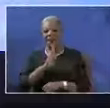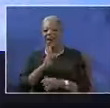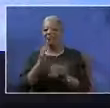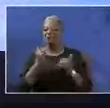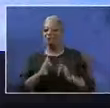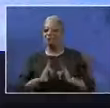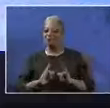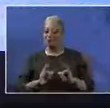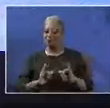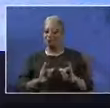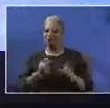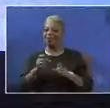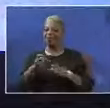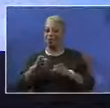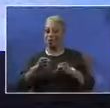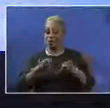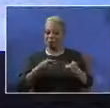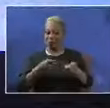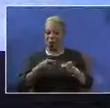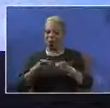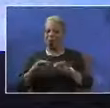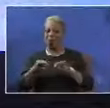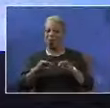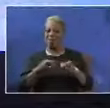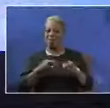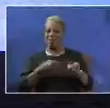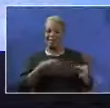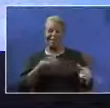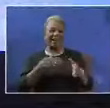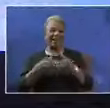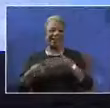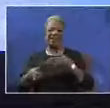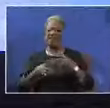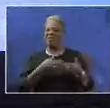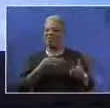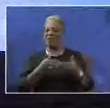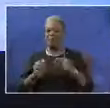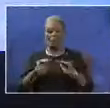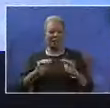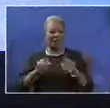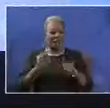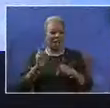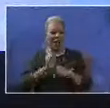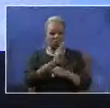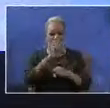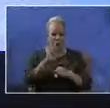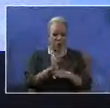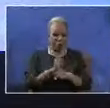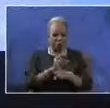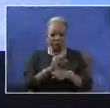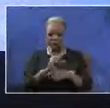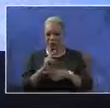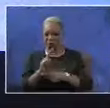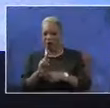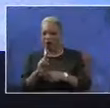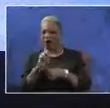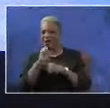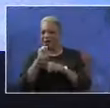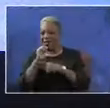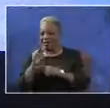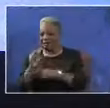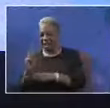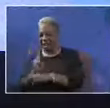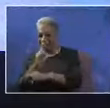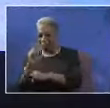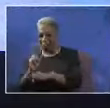in control, and regardless of how we use or misuse our freedom, God is still going to